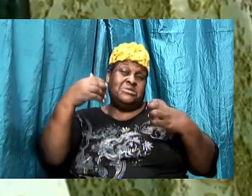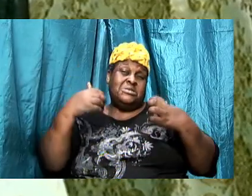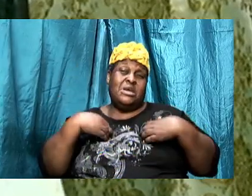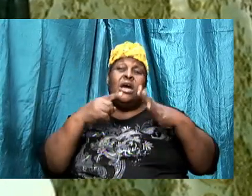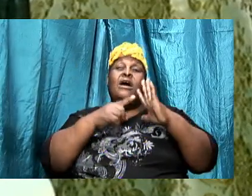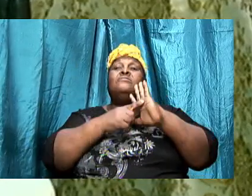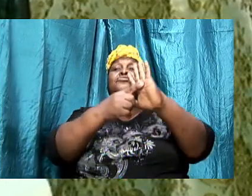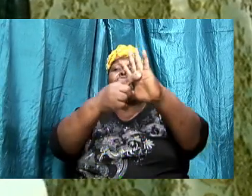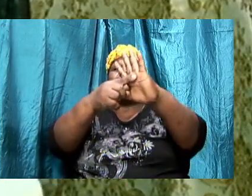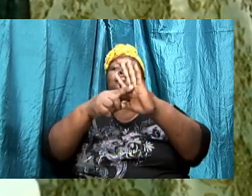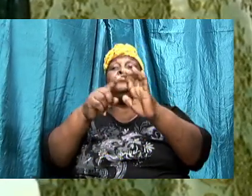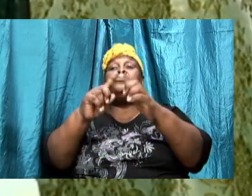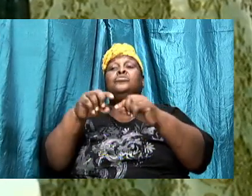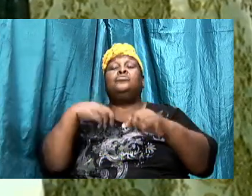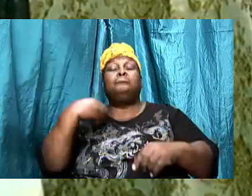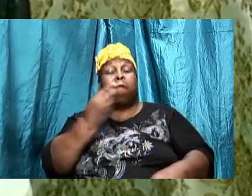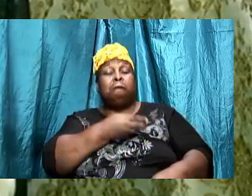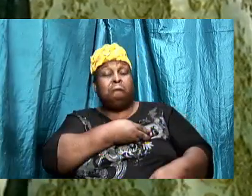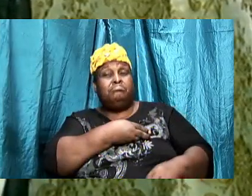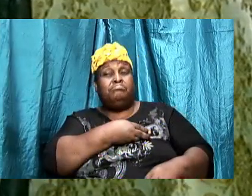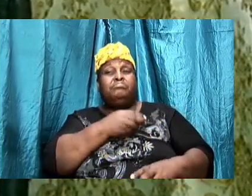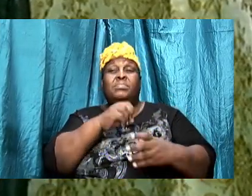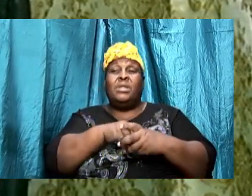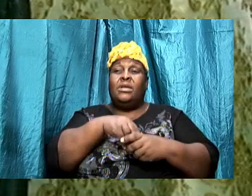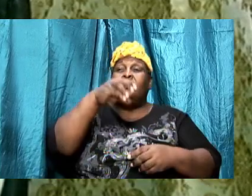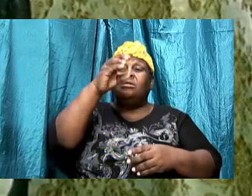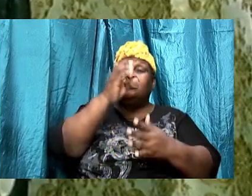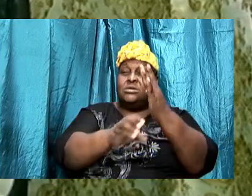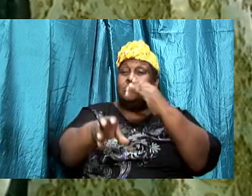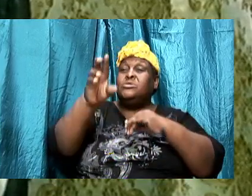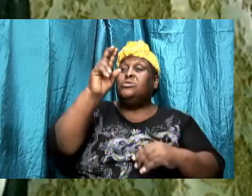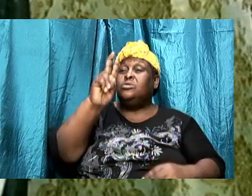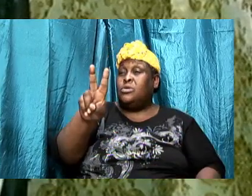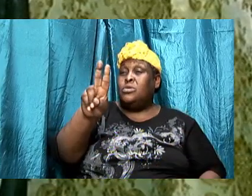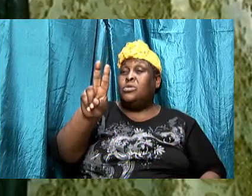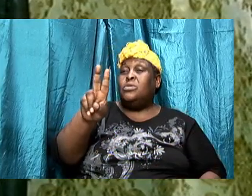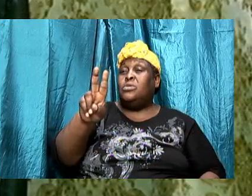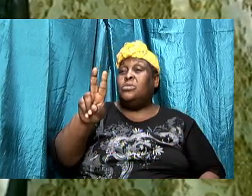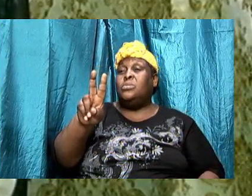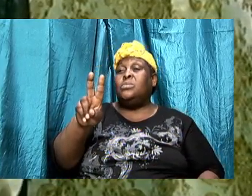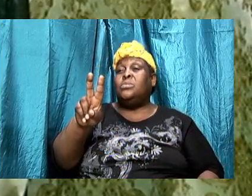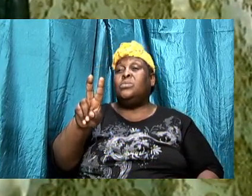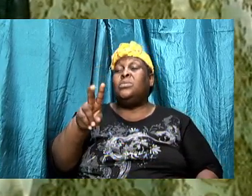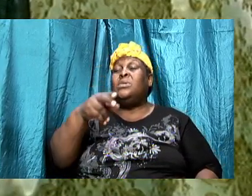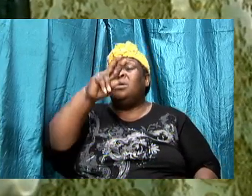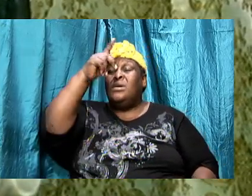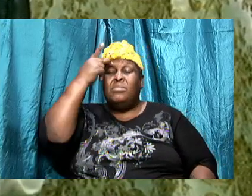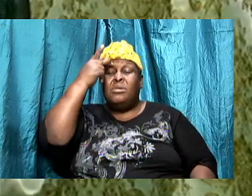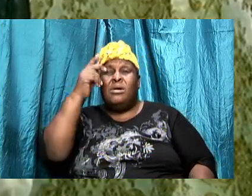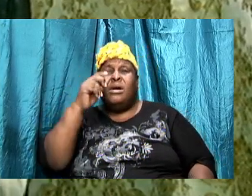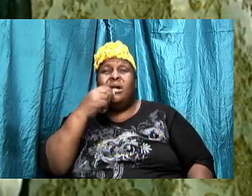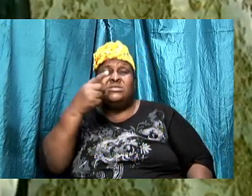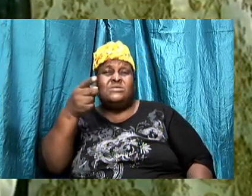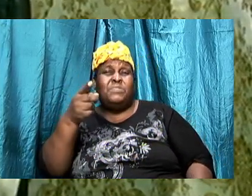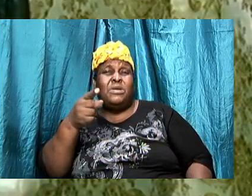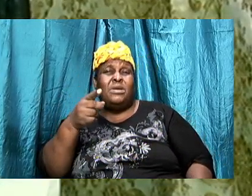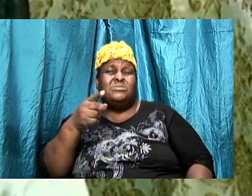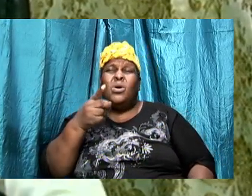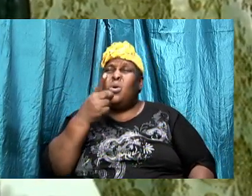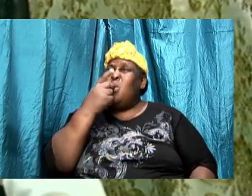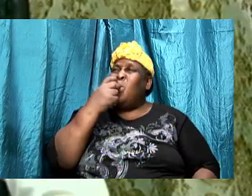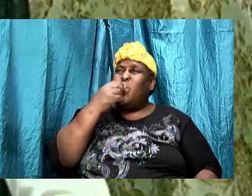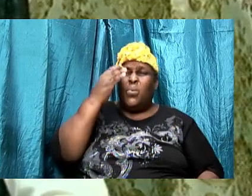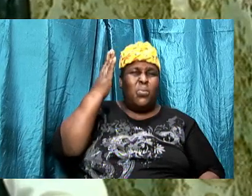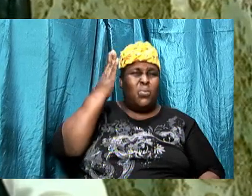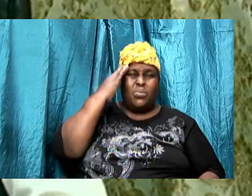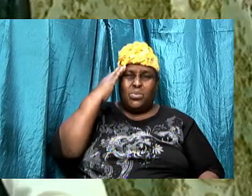us. And in chapter 2, Paul speak about how that, you know, who knoweth a man?